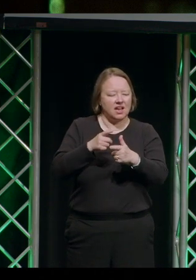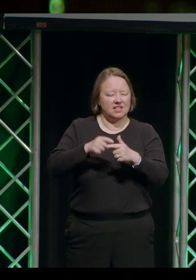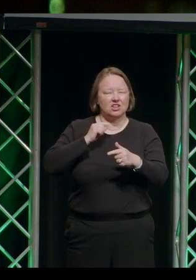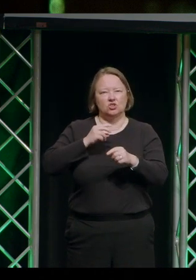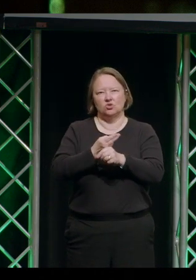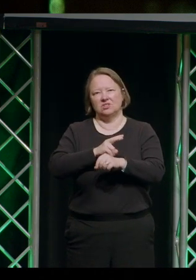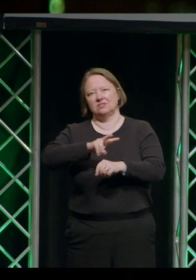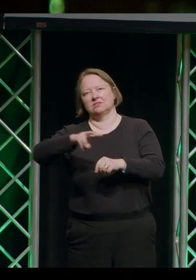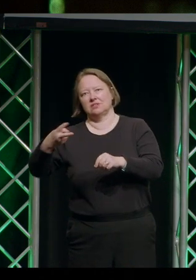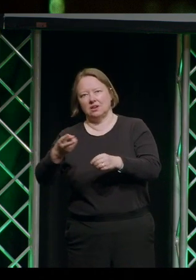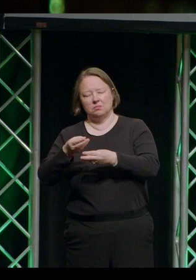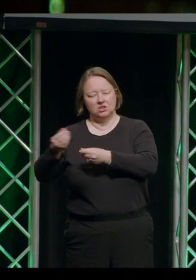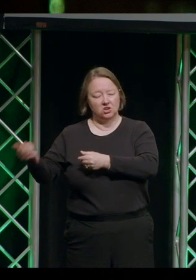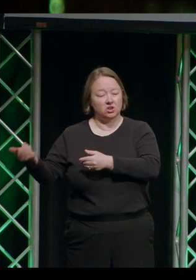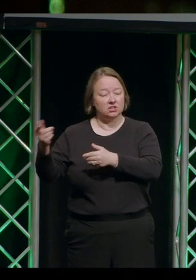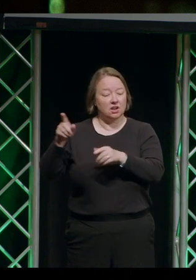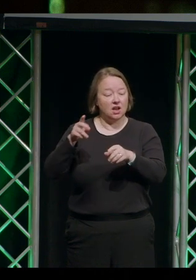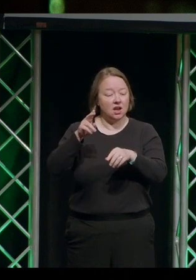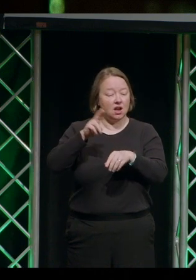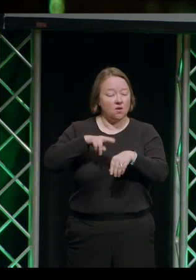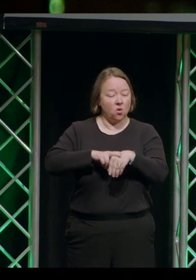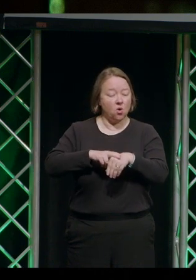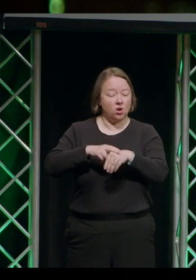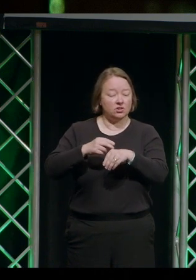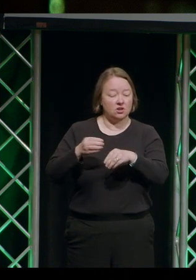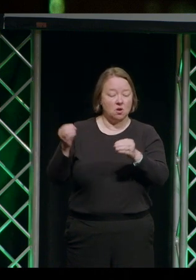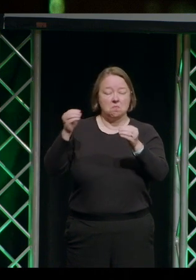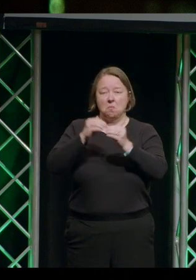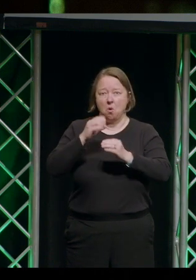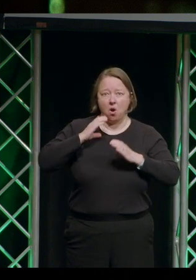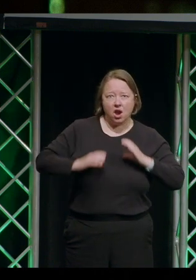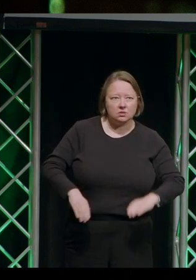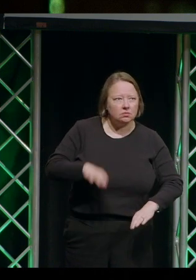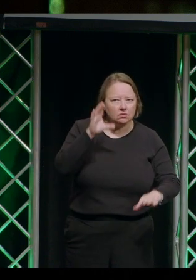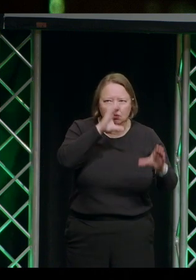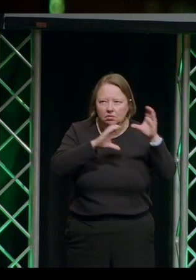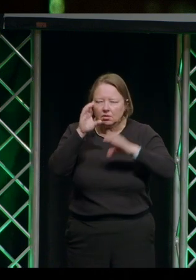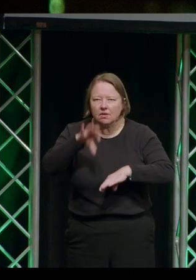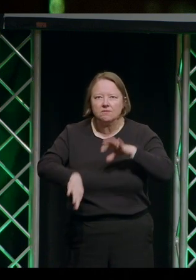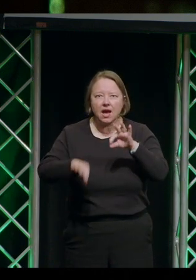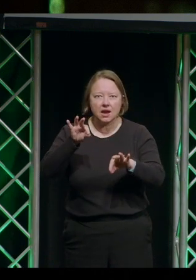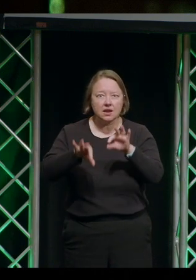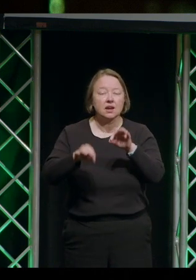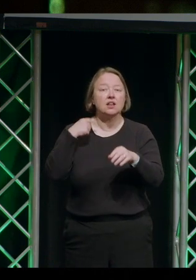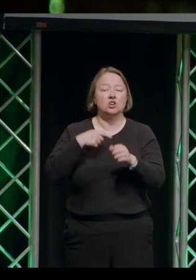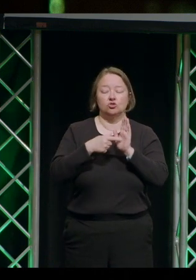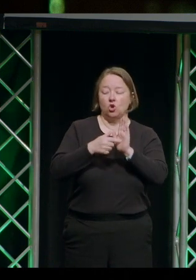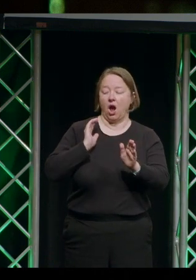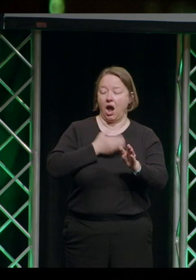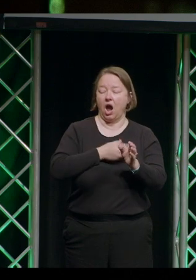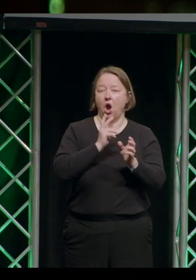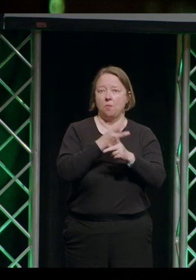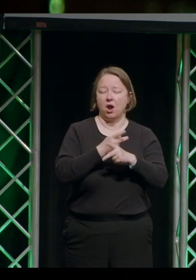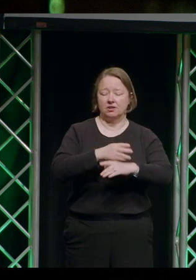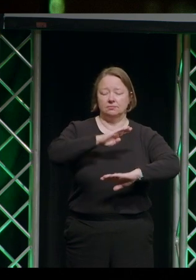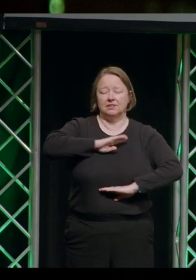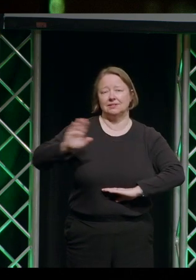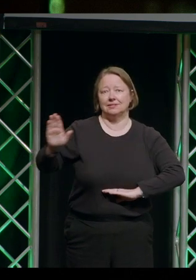materials, and most importantly, continuing our customer discovery to ensure that our product serves consumer